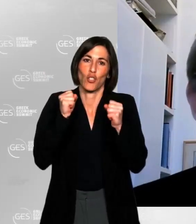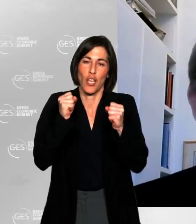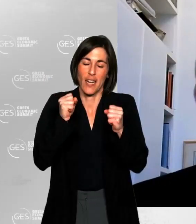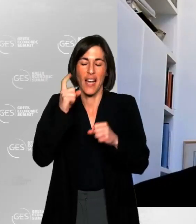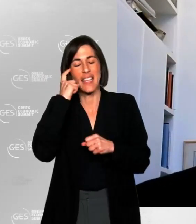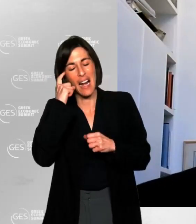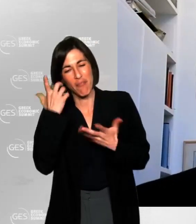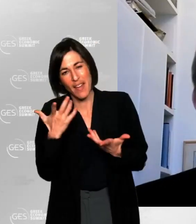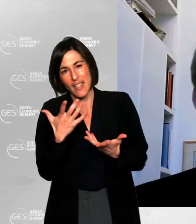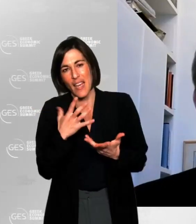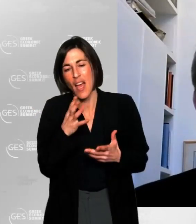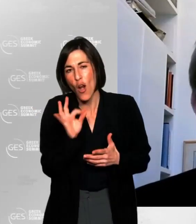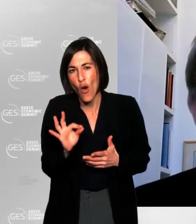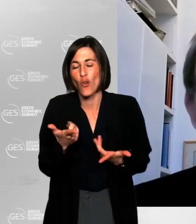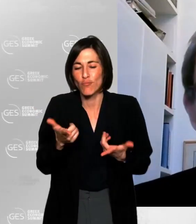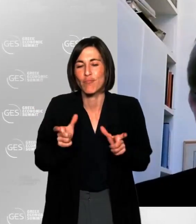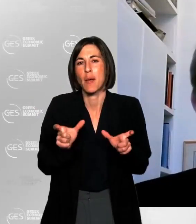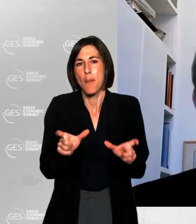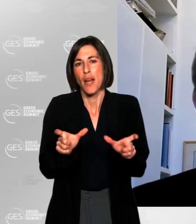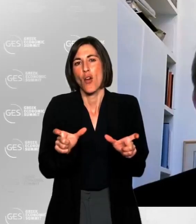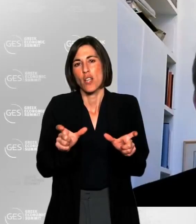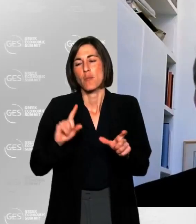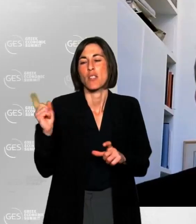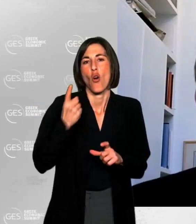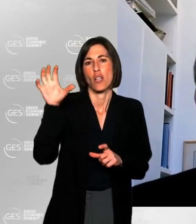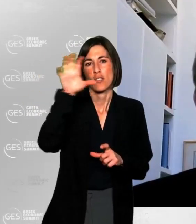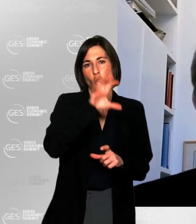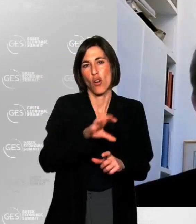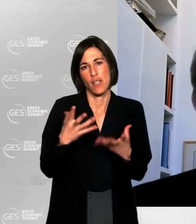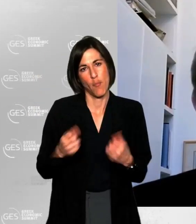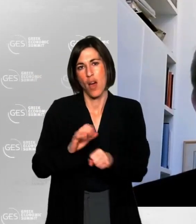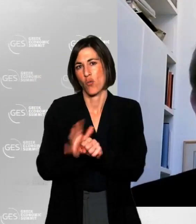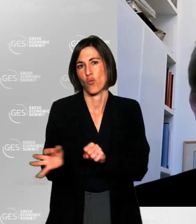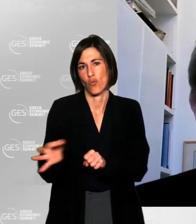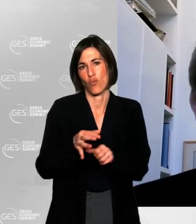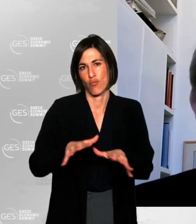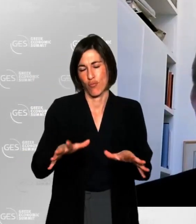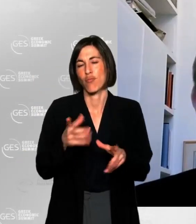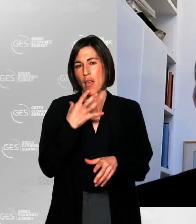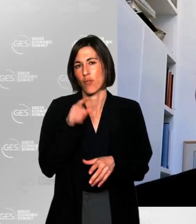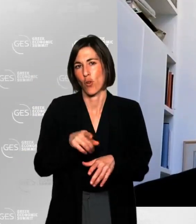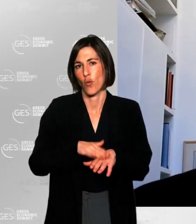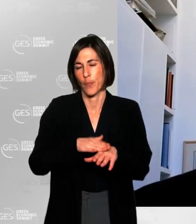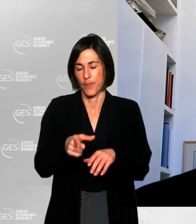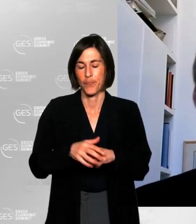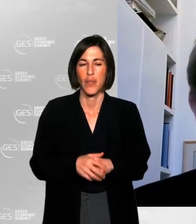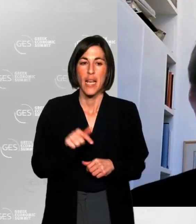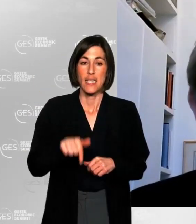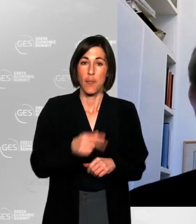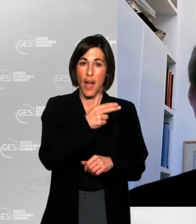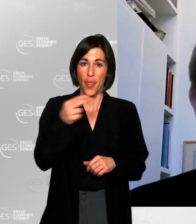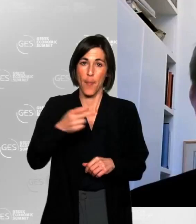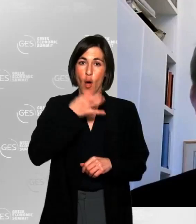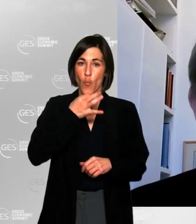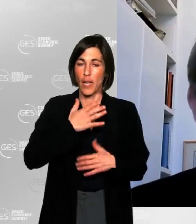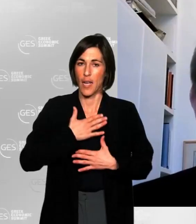have. My topic today is, was said just now, is about sustainable and